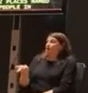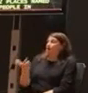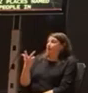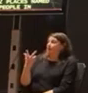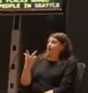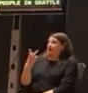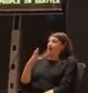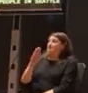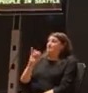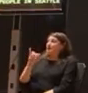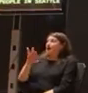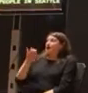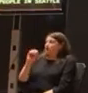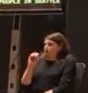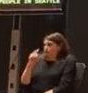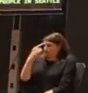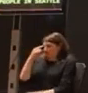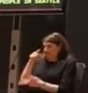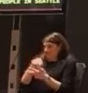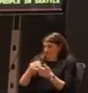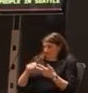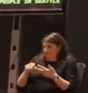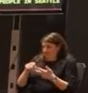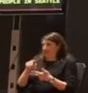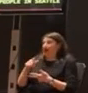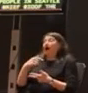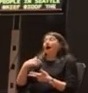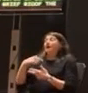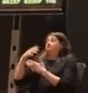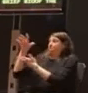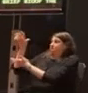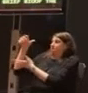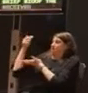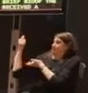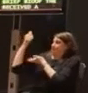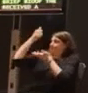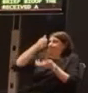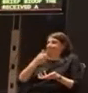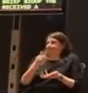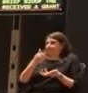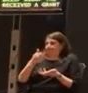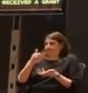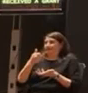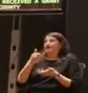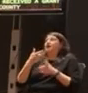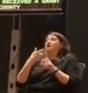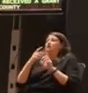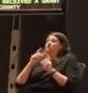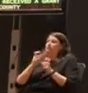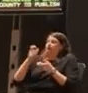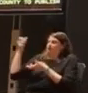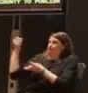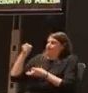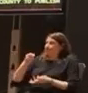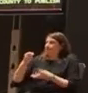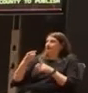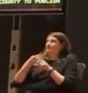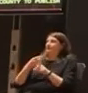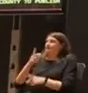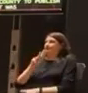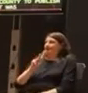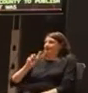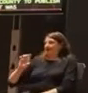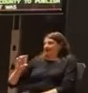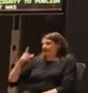of the people. I received a grant from King County to publish it, and it was distributed to all